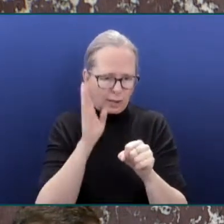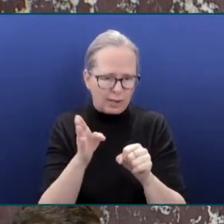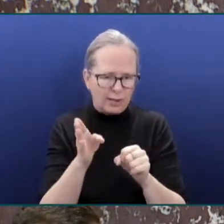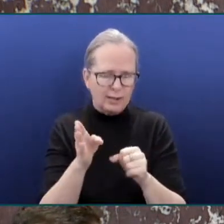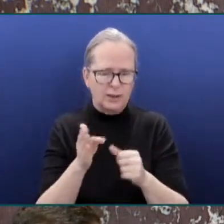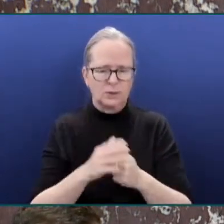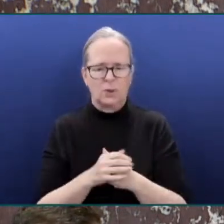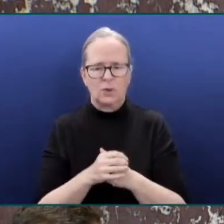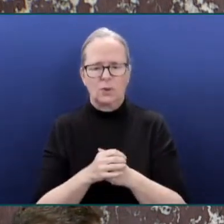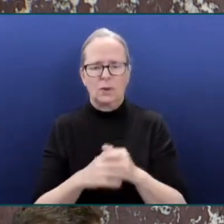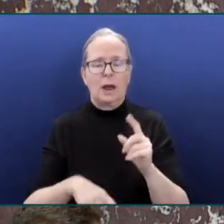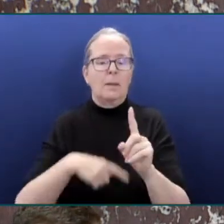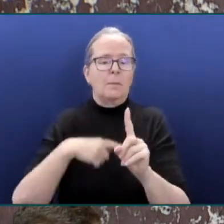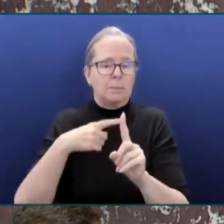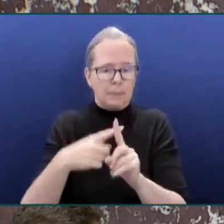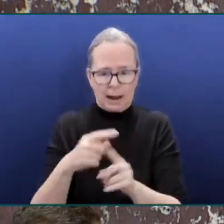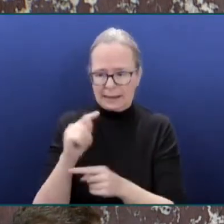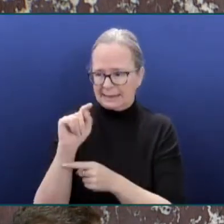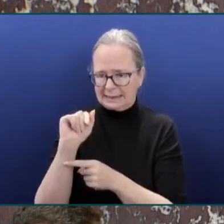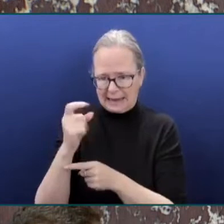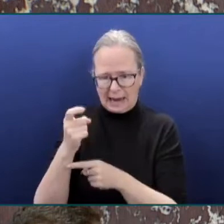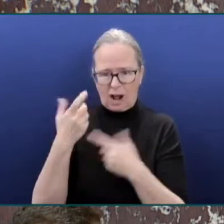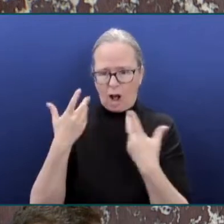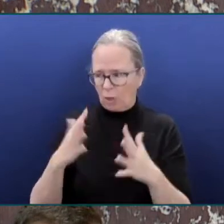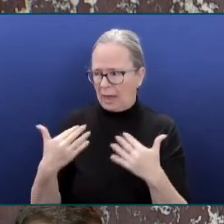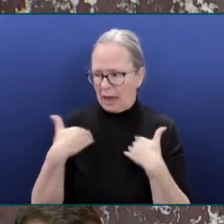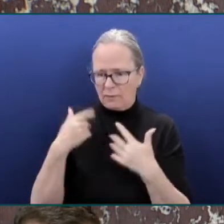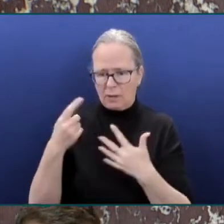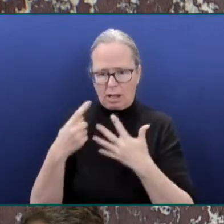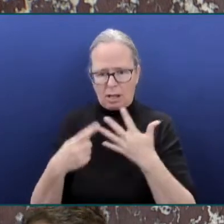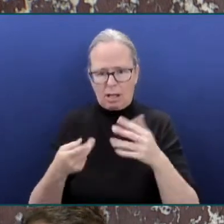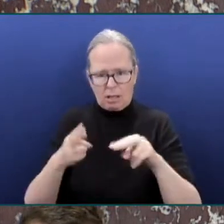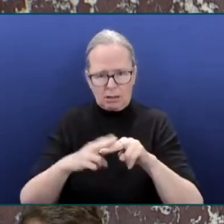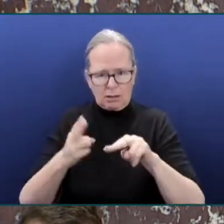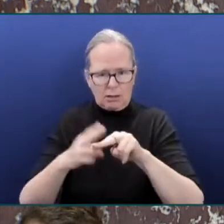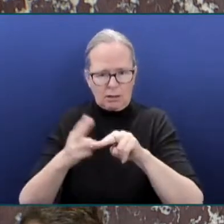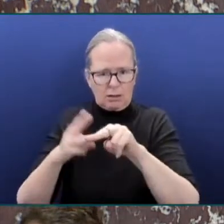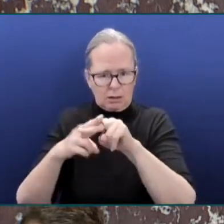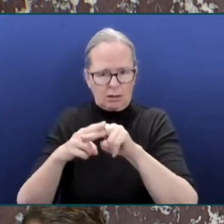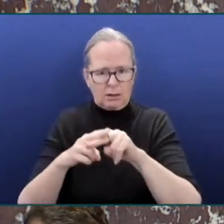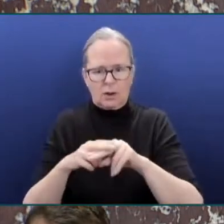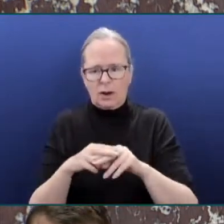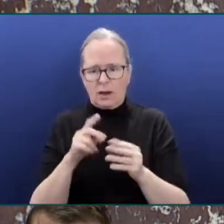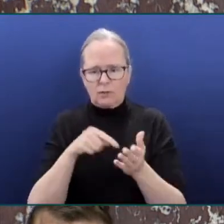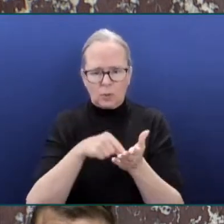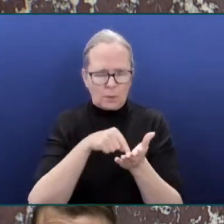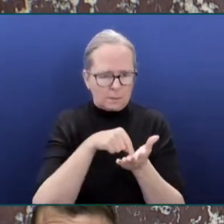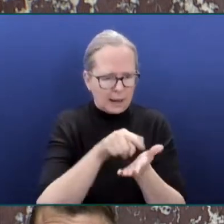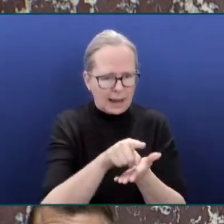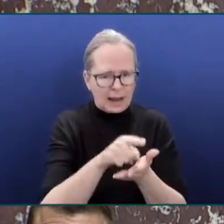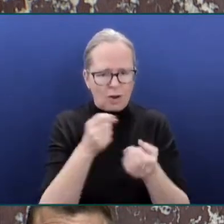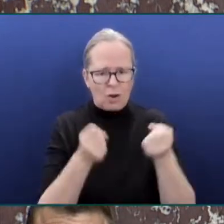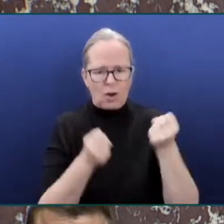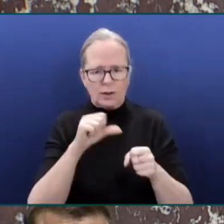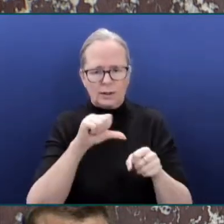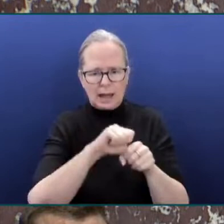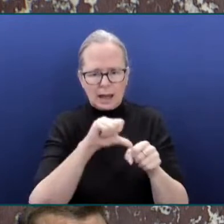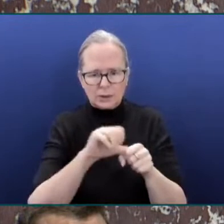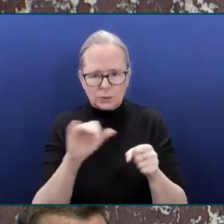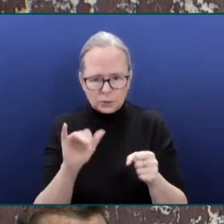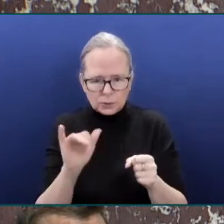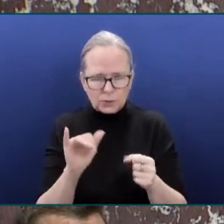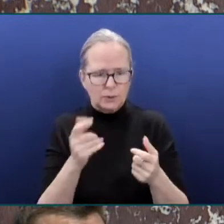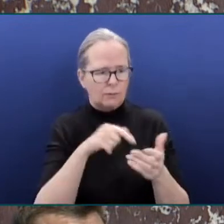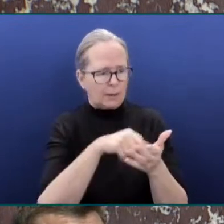already pay on fuel, including dedicated motor fuel tax with TransLink in Vancouver area, dedicated motor fuel